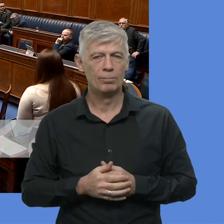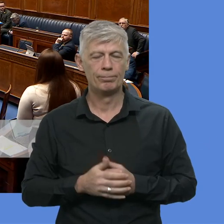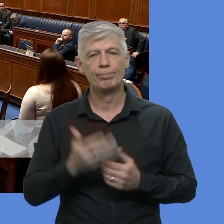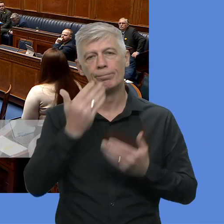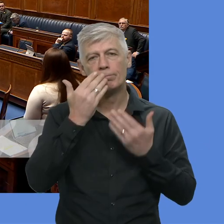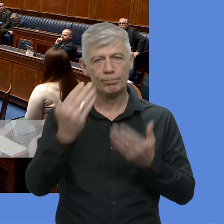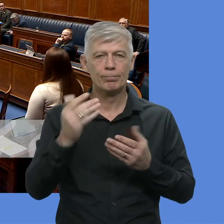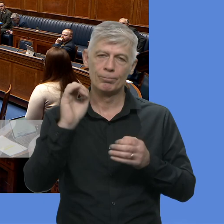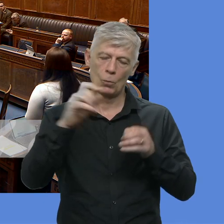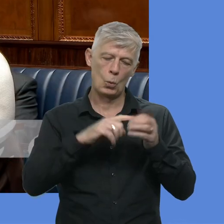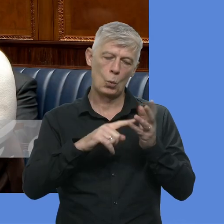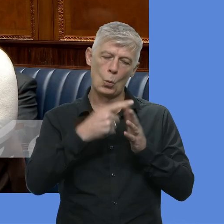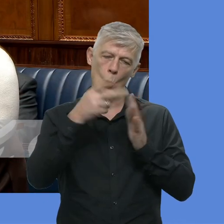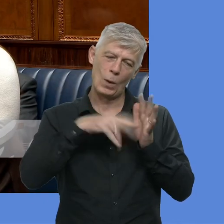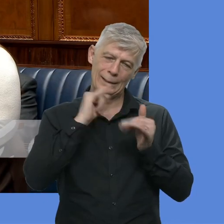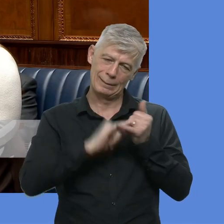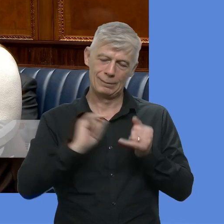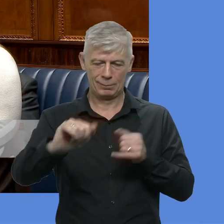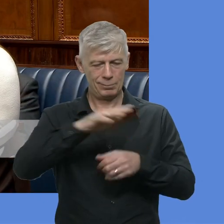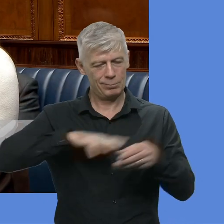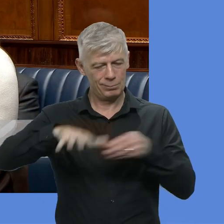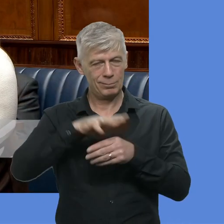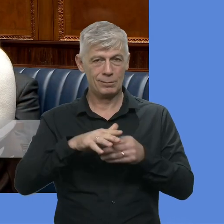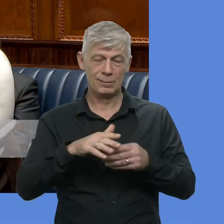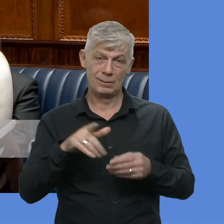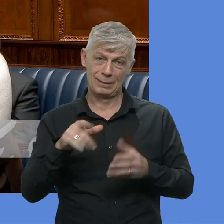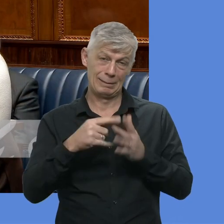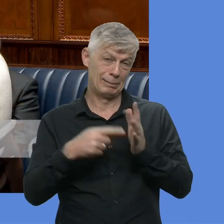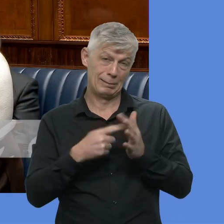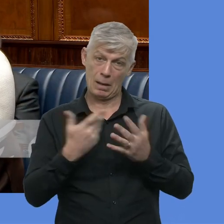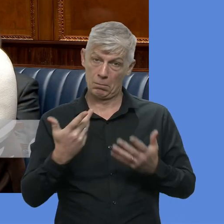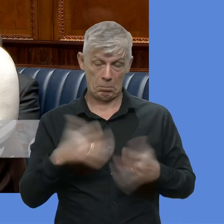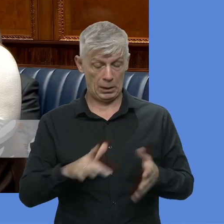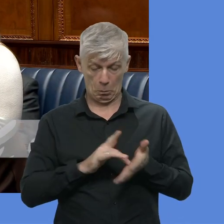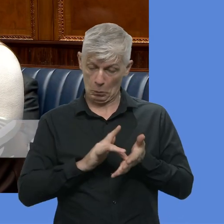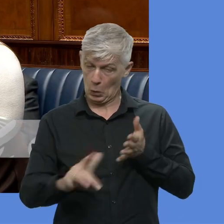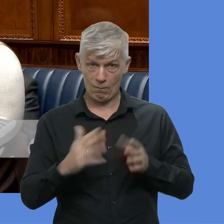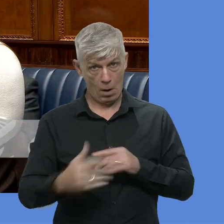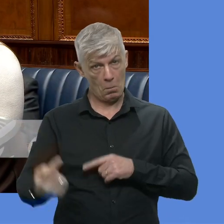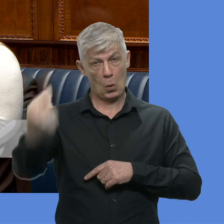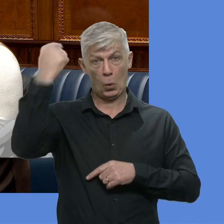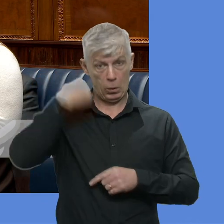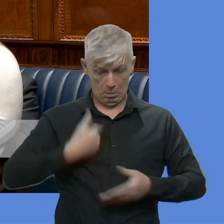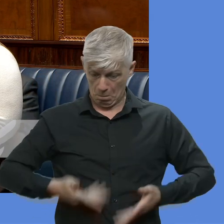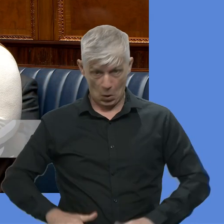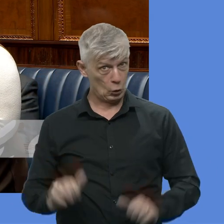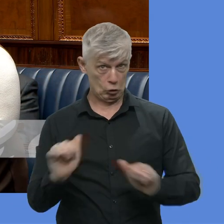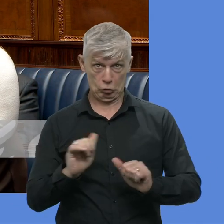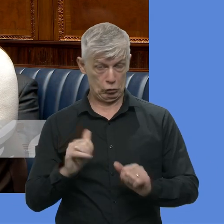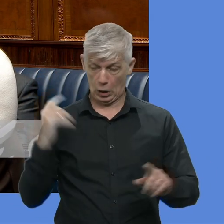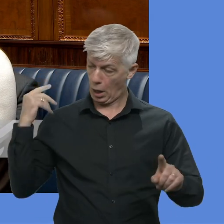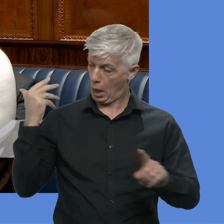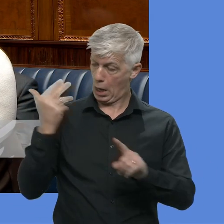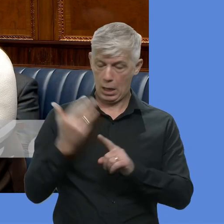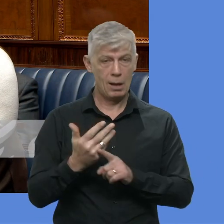Queen's Parade site in Bangor has been derelict since before I was even born. It's something that people in Bangor are very keen to see happen. Unfortunately, it